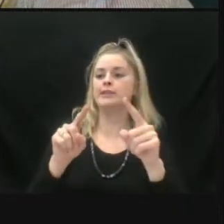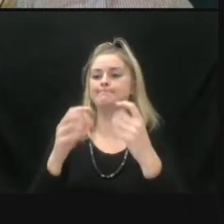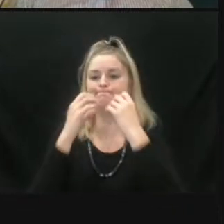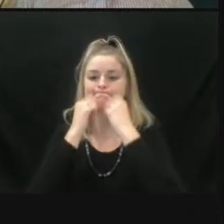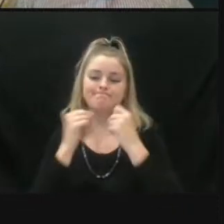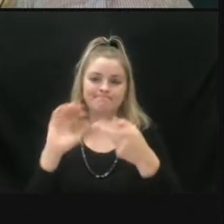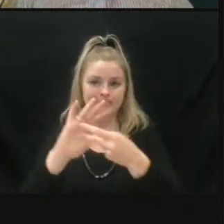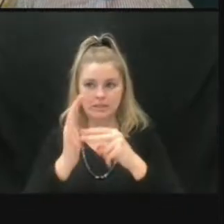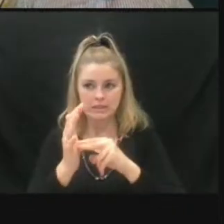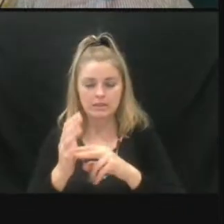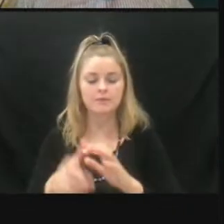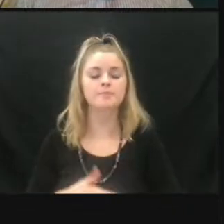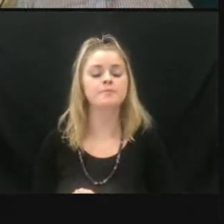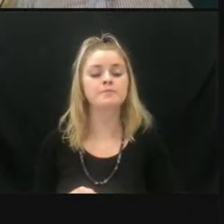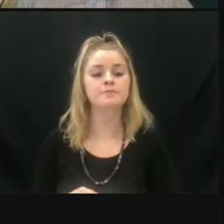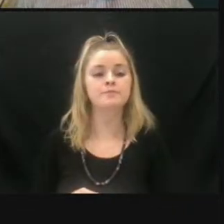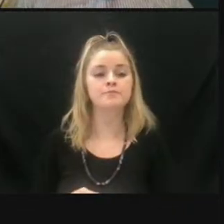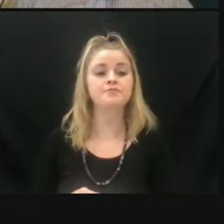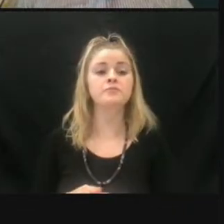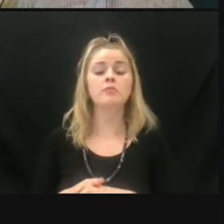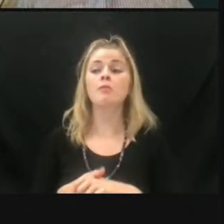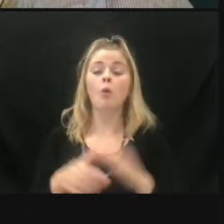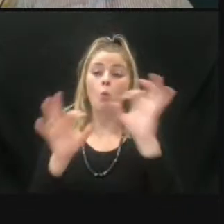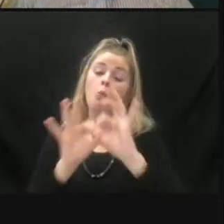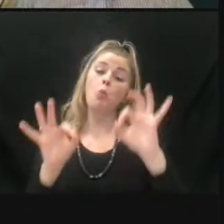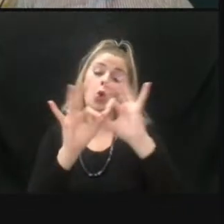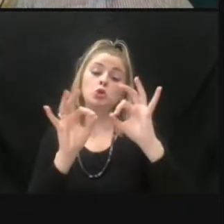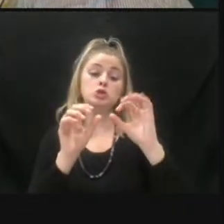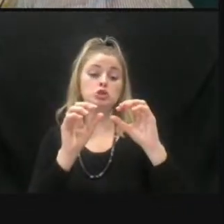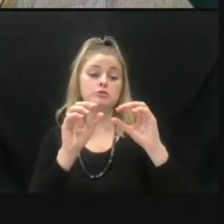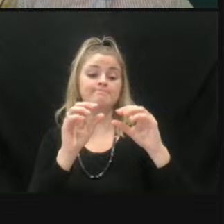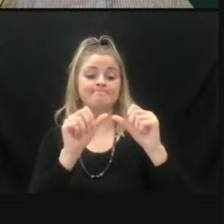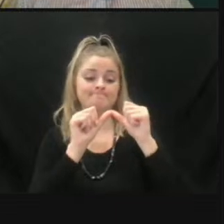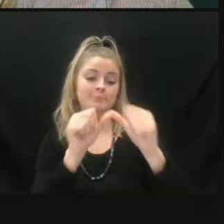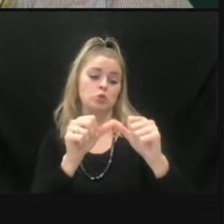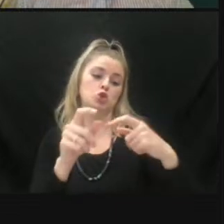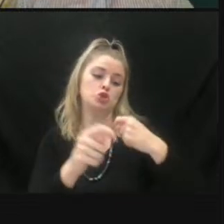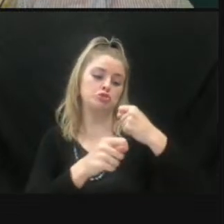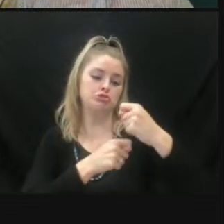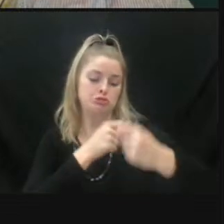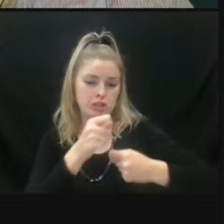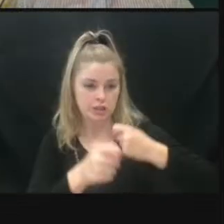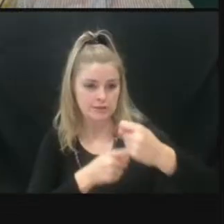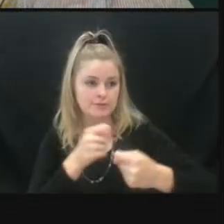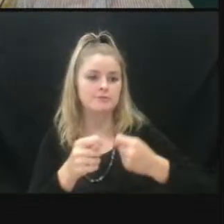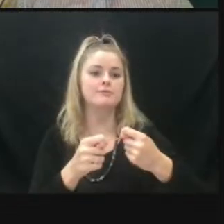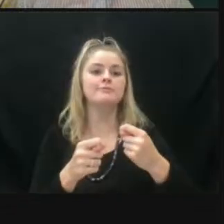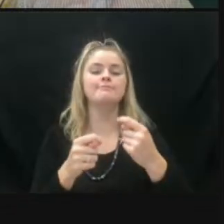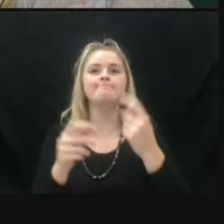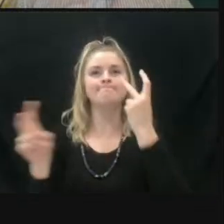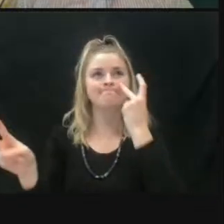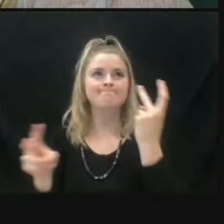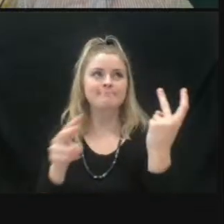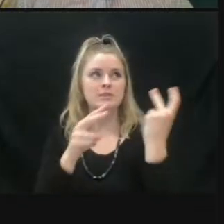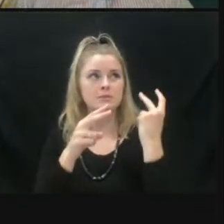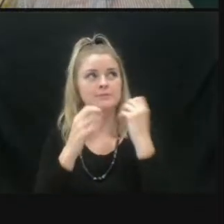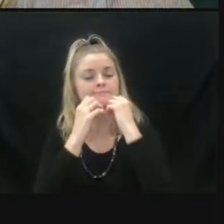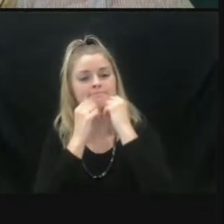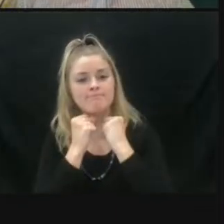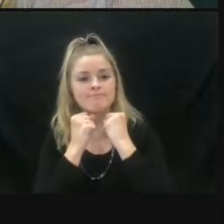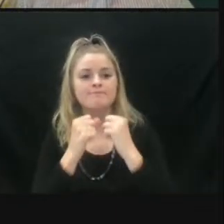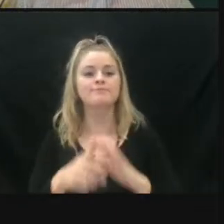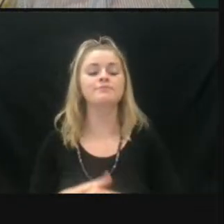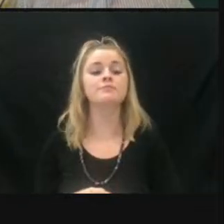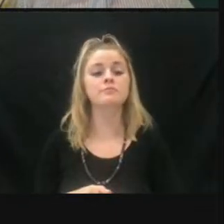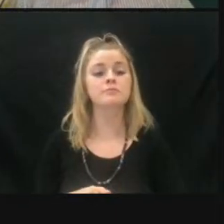continuation of traditions, customs, memories, and ancestors of Eastern Shore's native people.